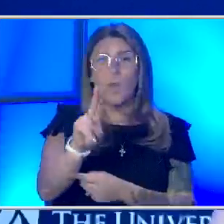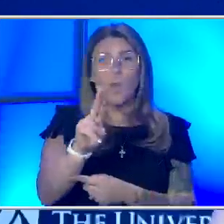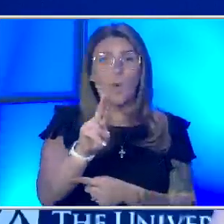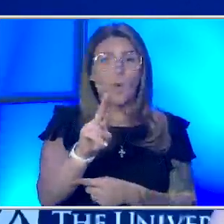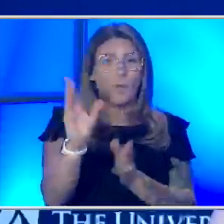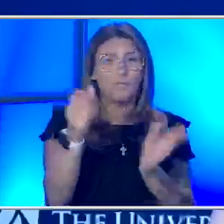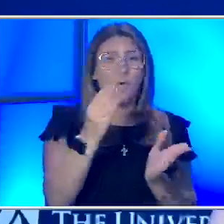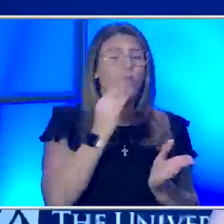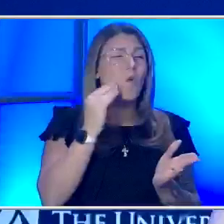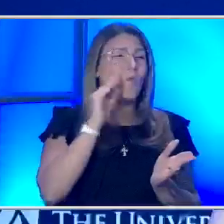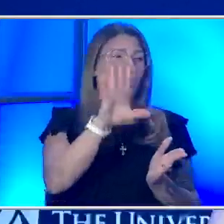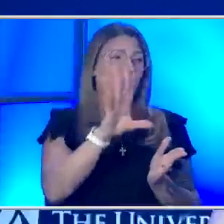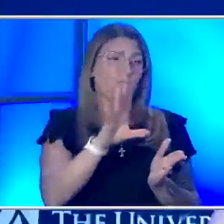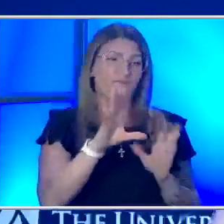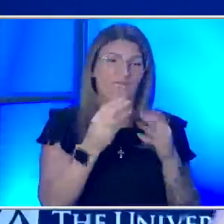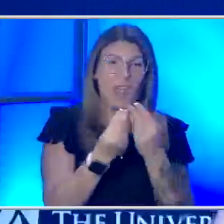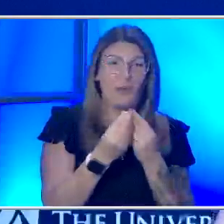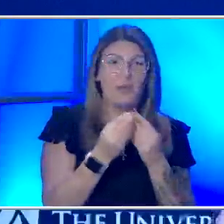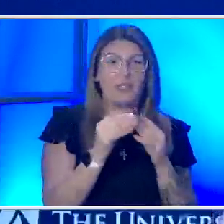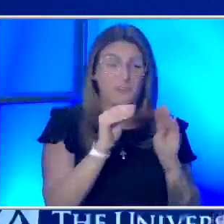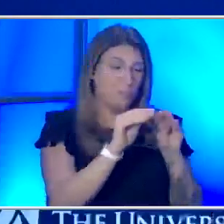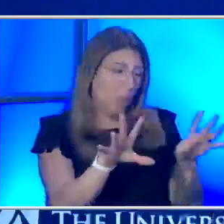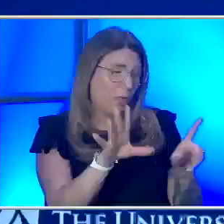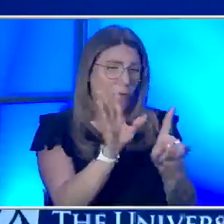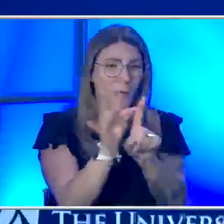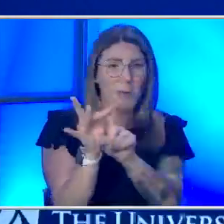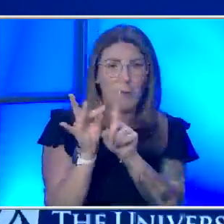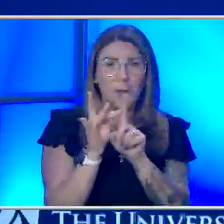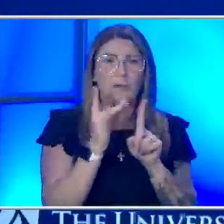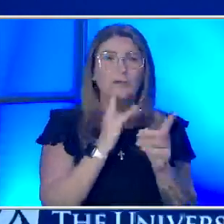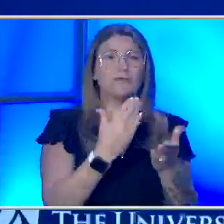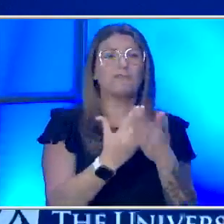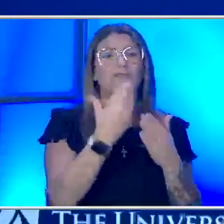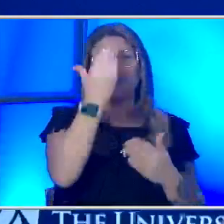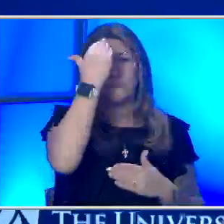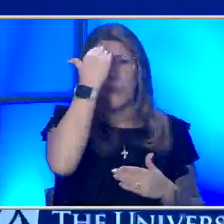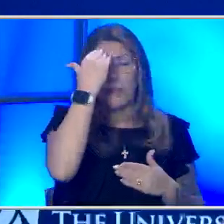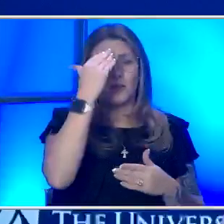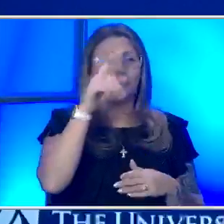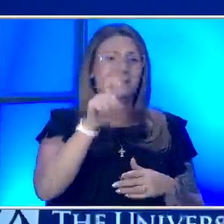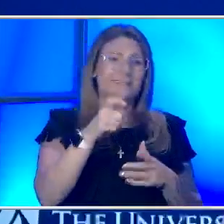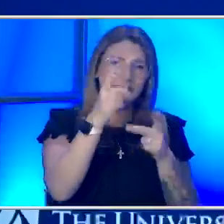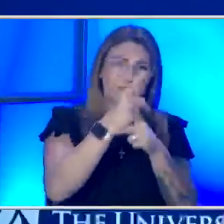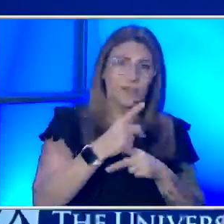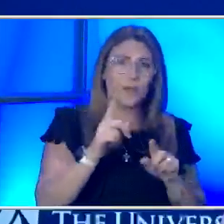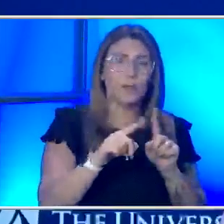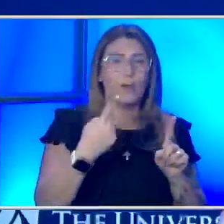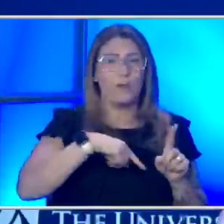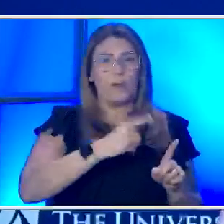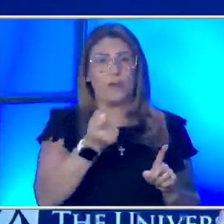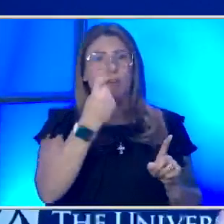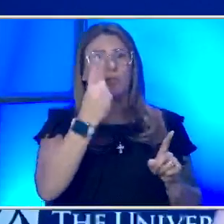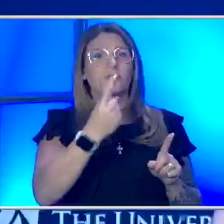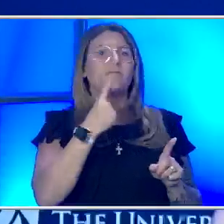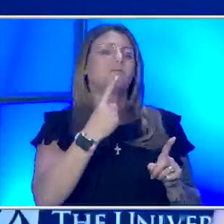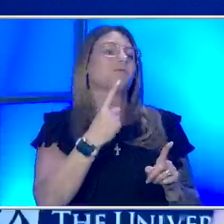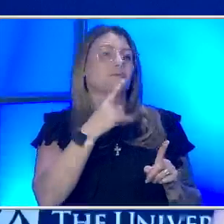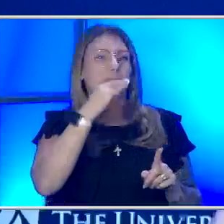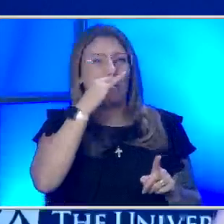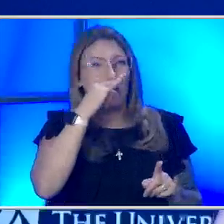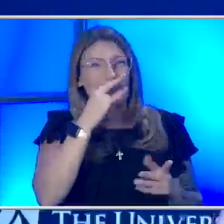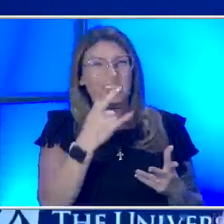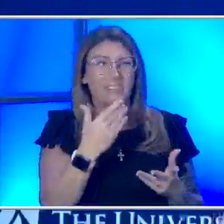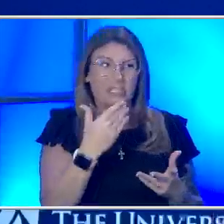you know, I think it's good knowledge. I think we still need to work on that, but we understand that children are quite good vectors at spreading any and